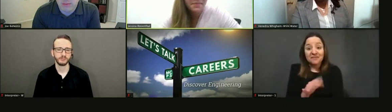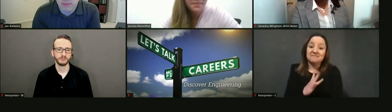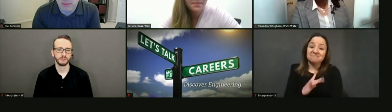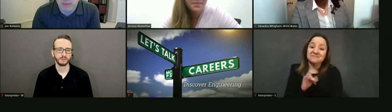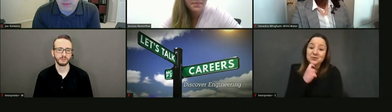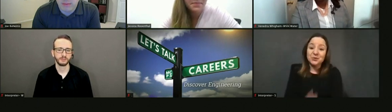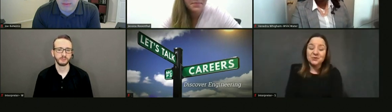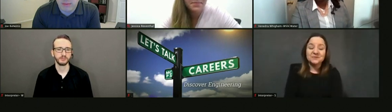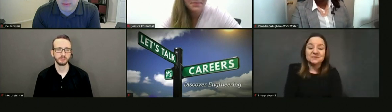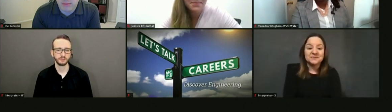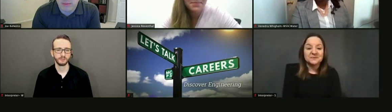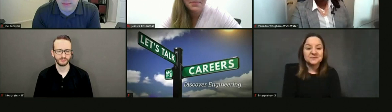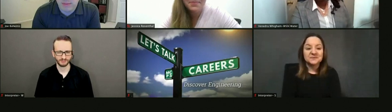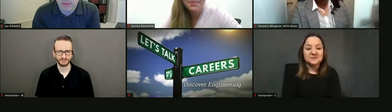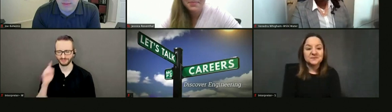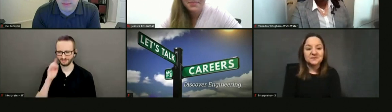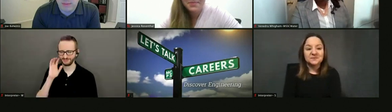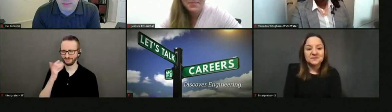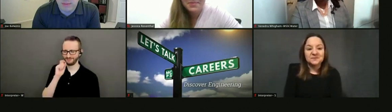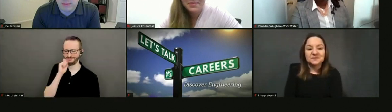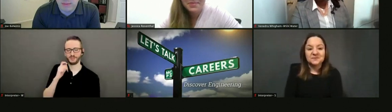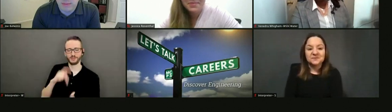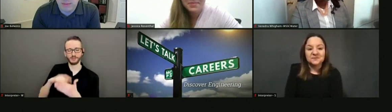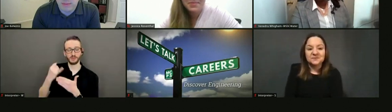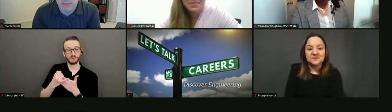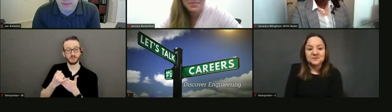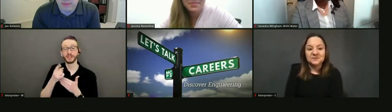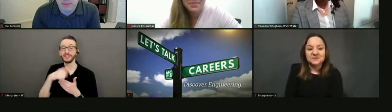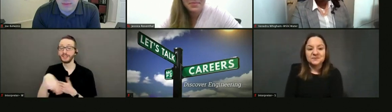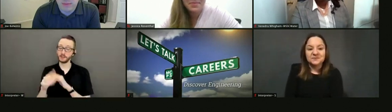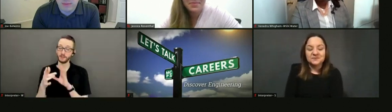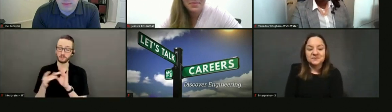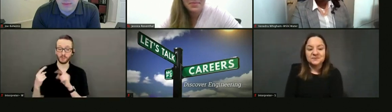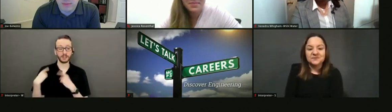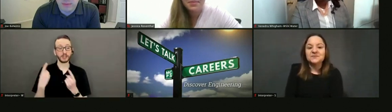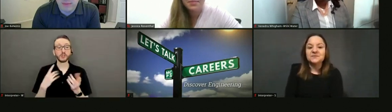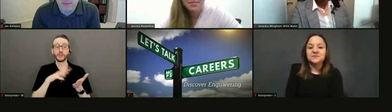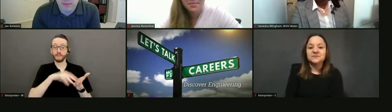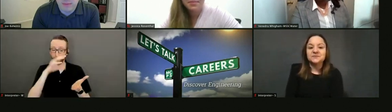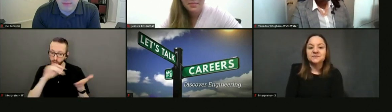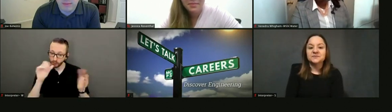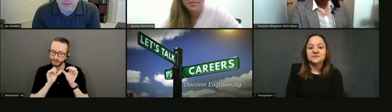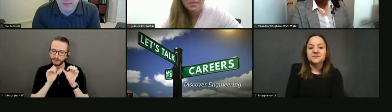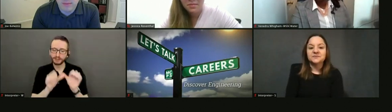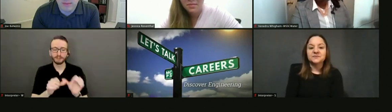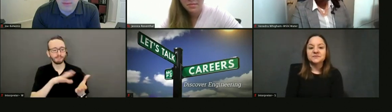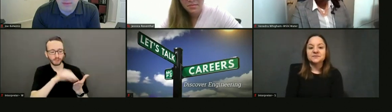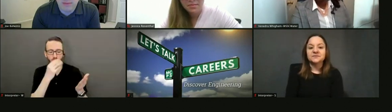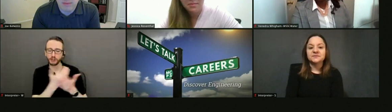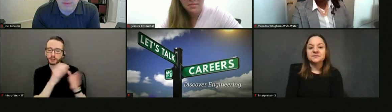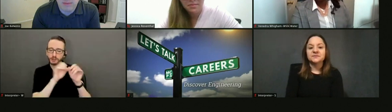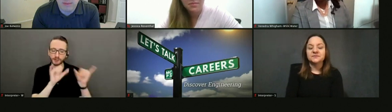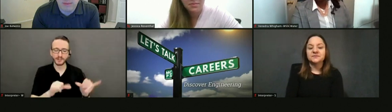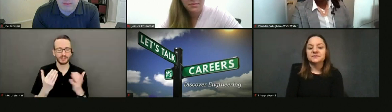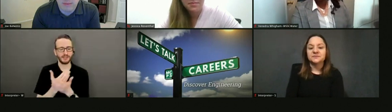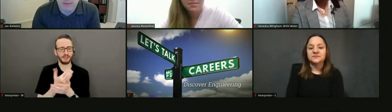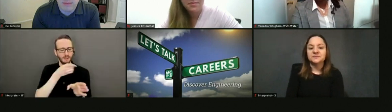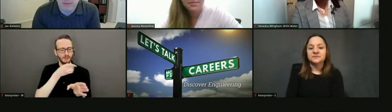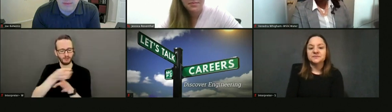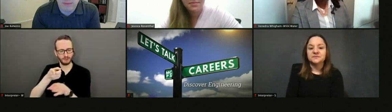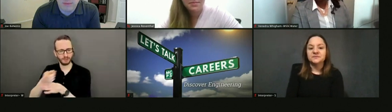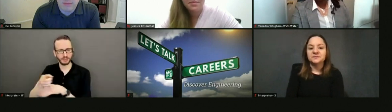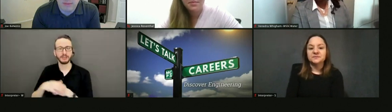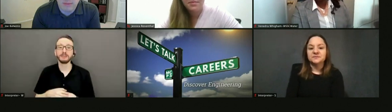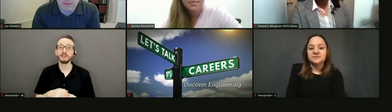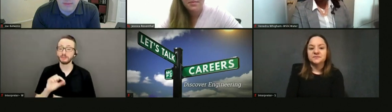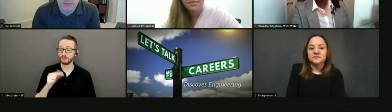That does sound like a cool project. And as you guys mentioned, learning seems to be a constant part of your job, having to learn new systems and new parts of engineering. Melissa,